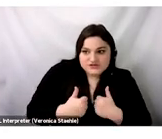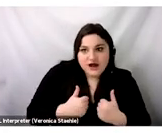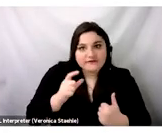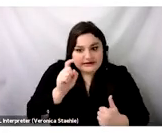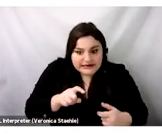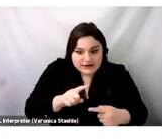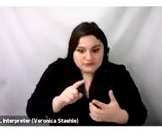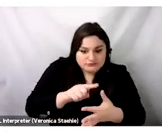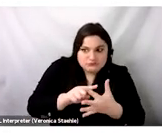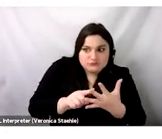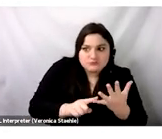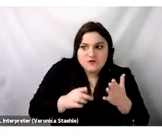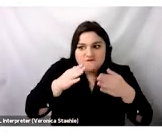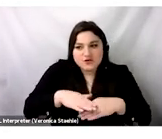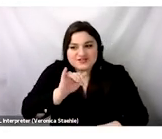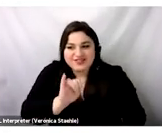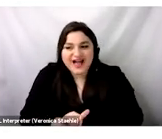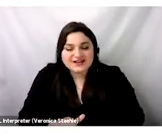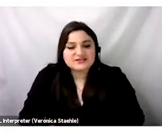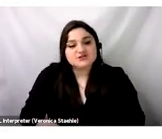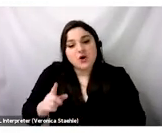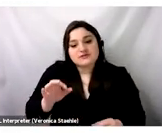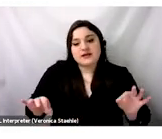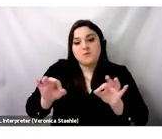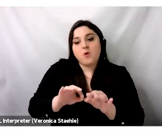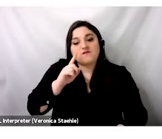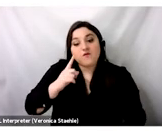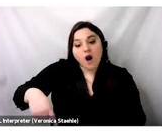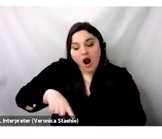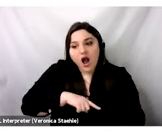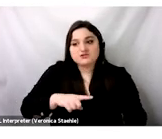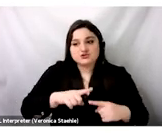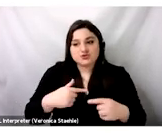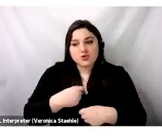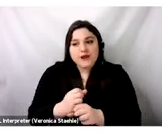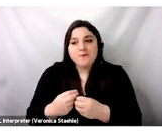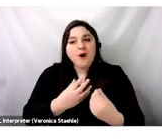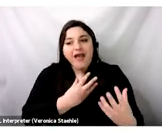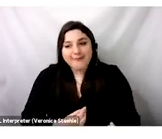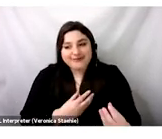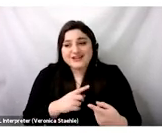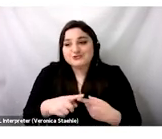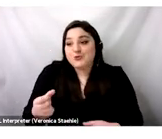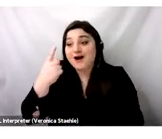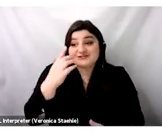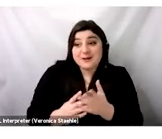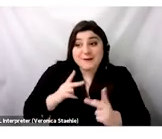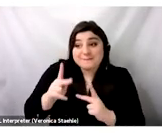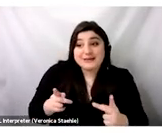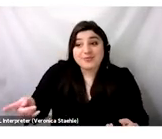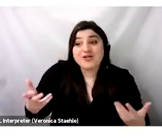empathy towards the individuals on this planet who are just trying to survive, and understanding that telling someone to use